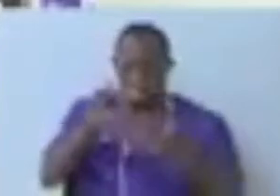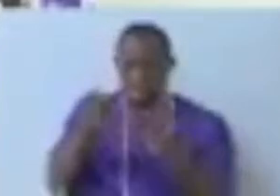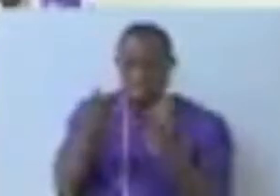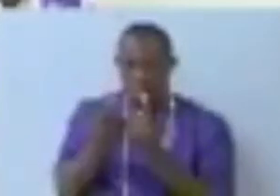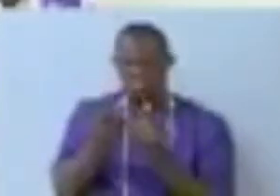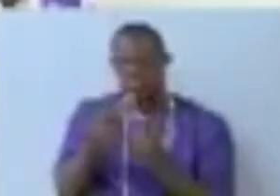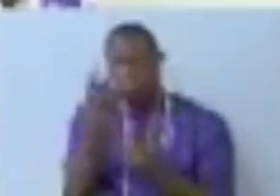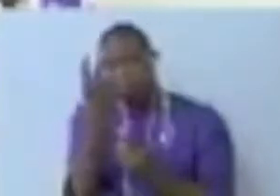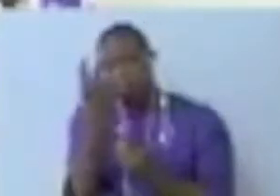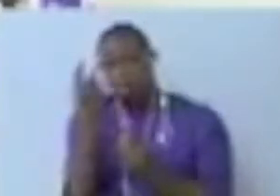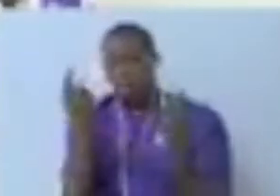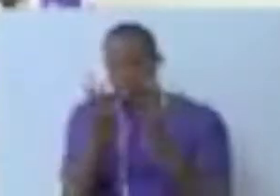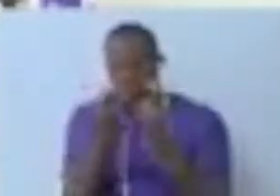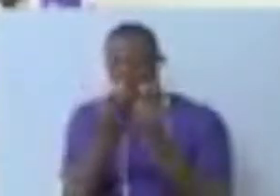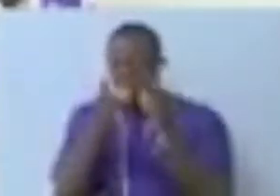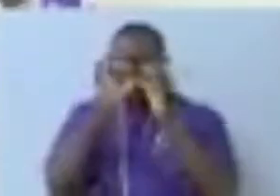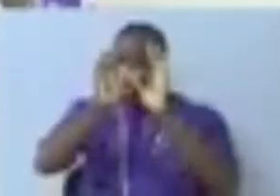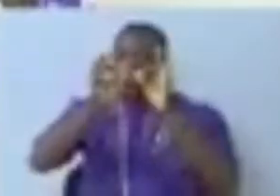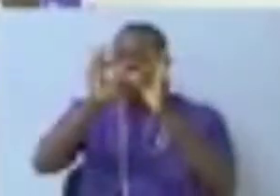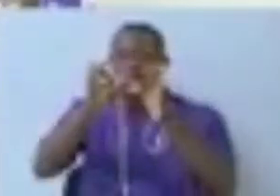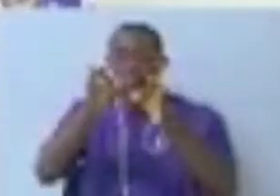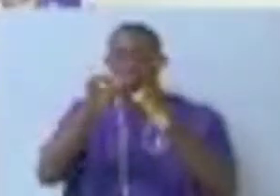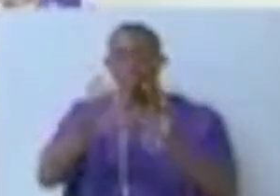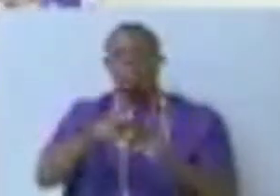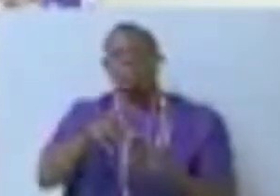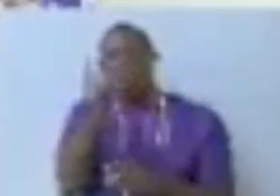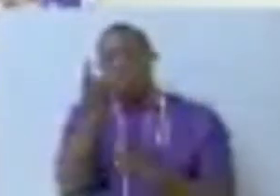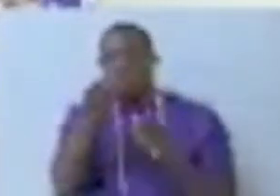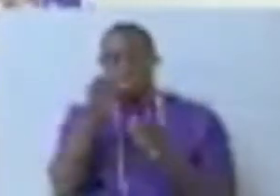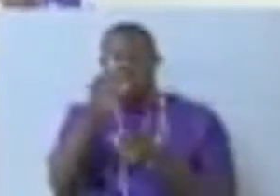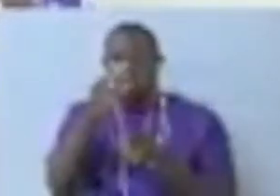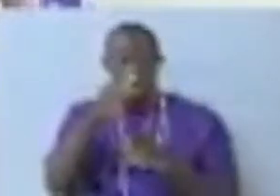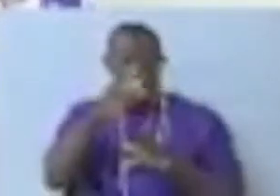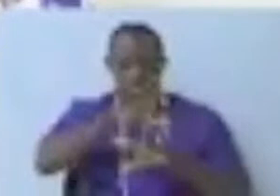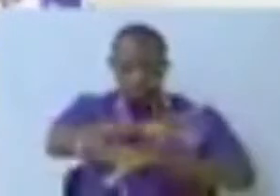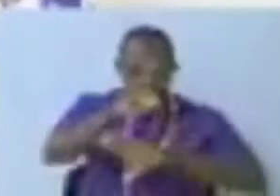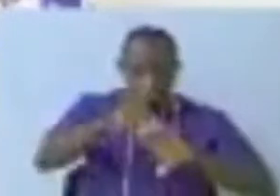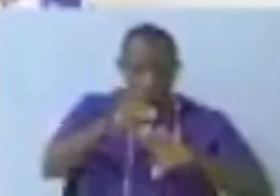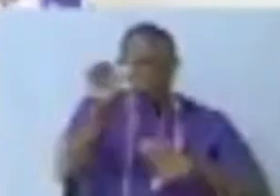2 versions have been given. One is saying at the ring, look,